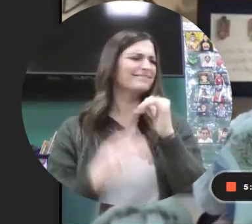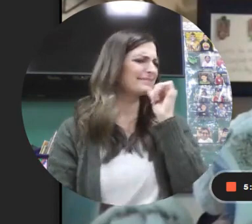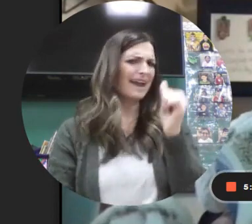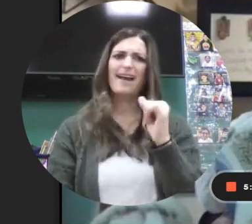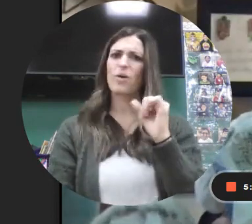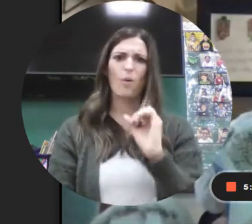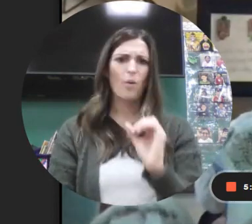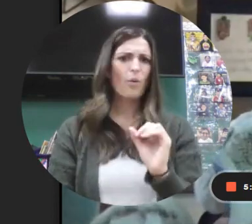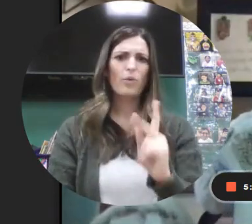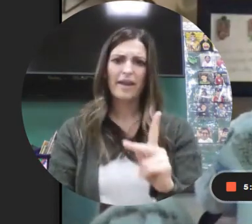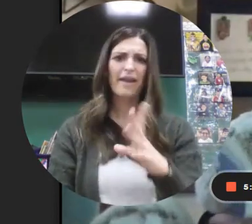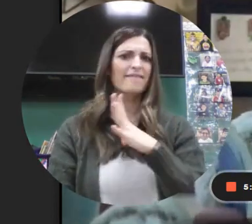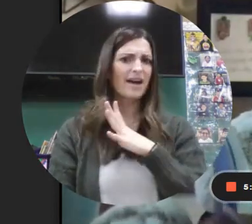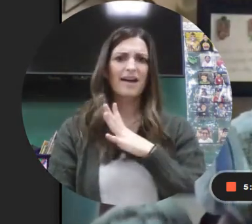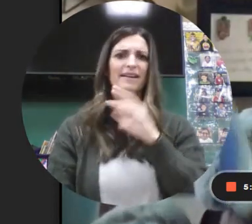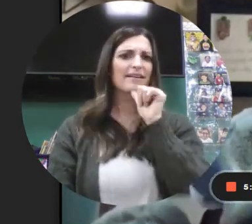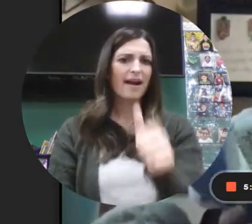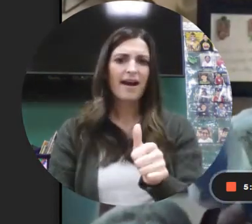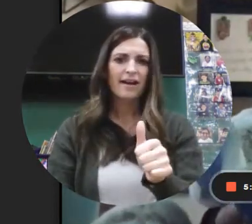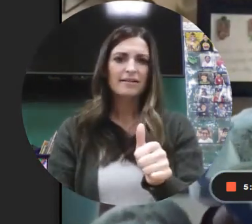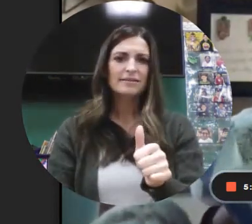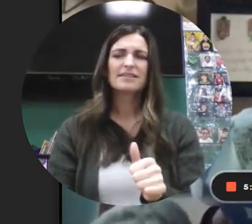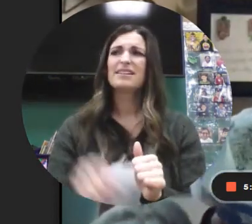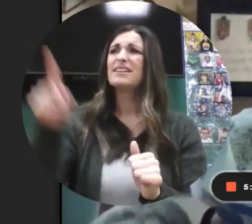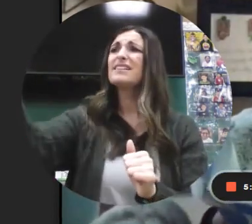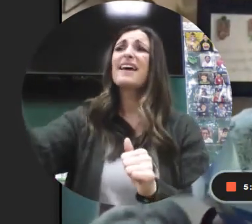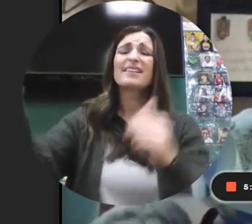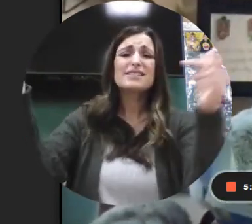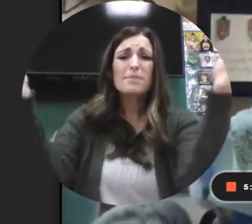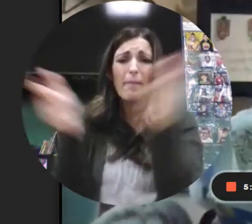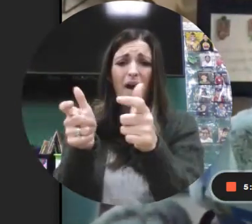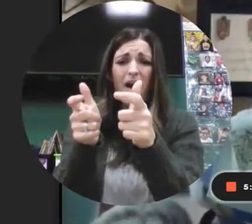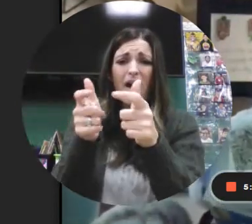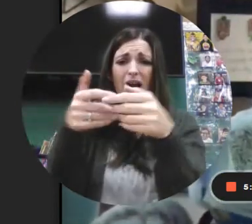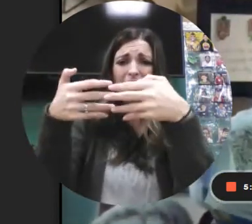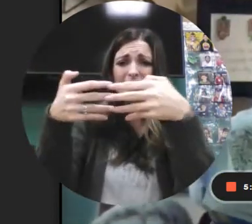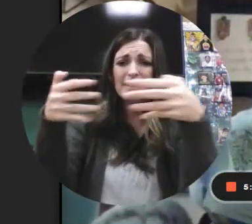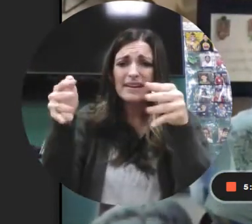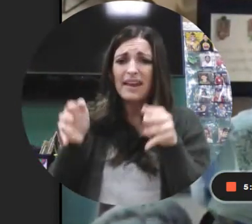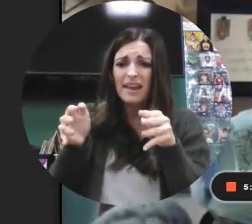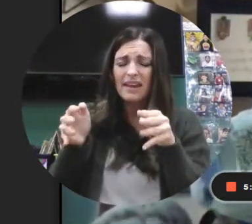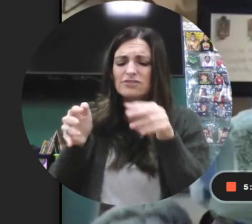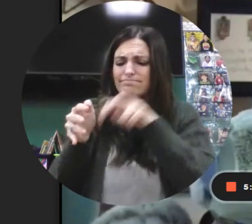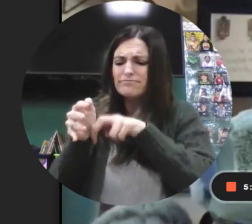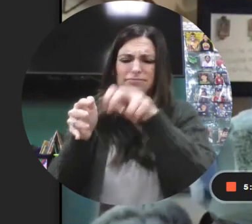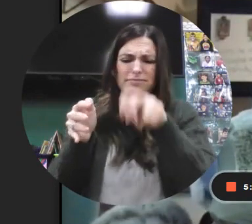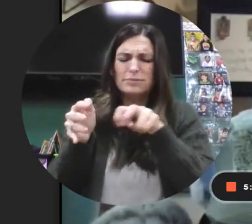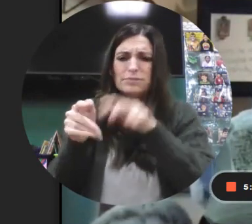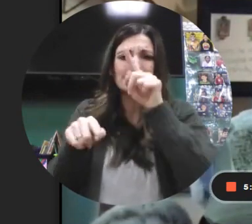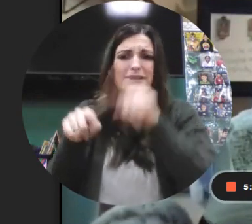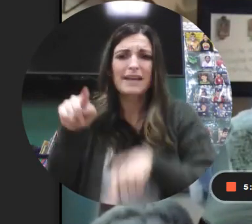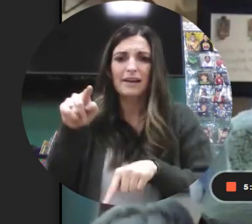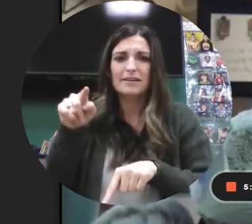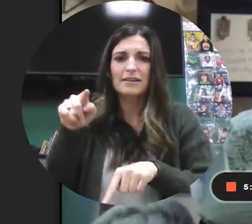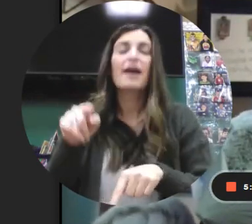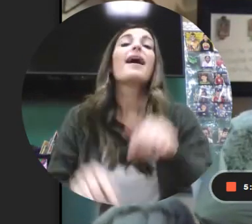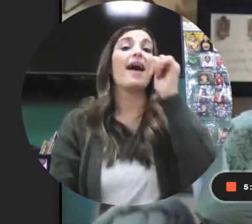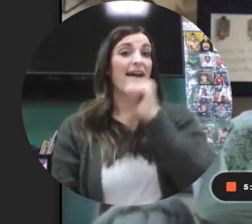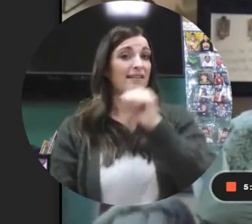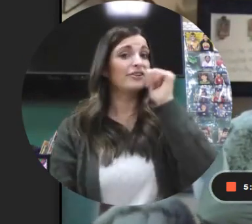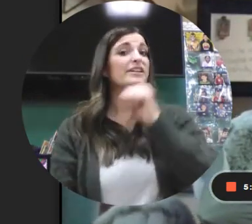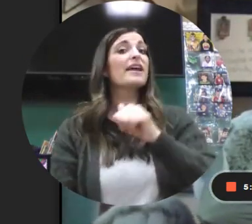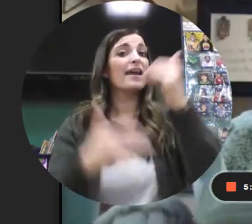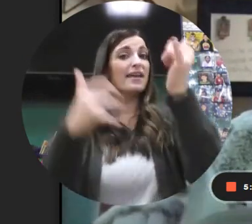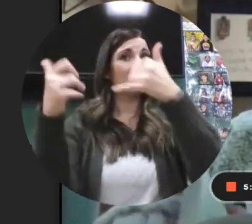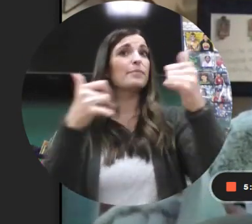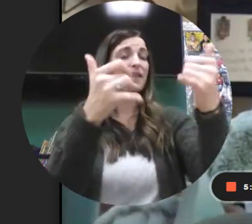right. He won't be able to hop around in those little cages. Those rabbits get playtime outside their cage every day, I